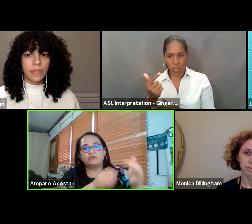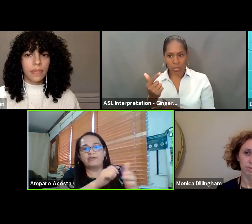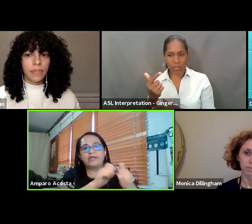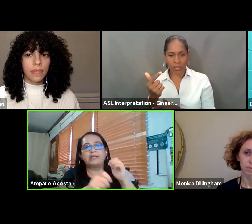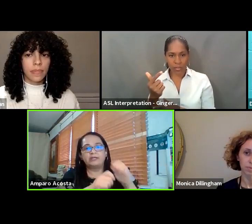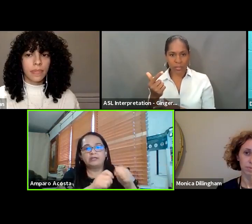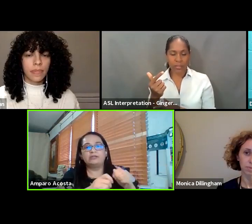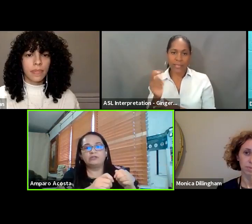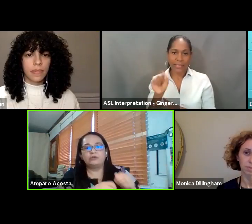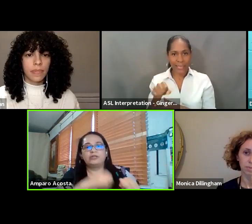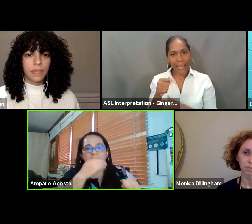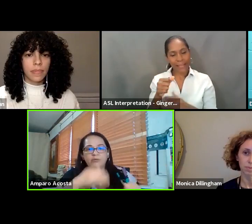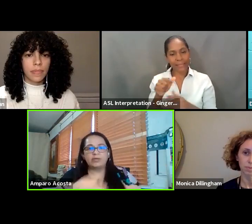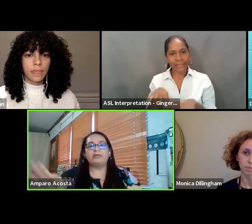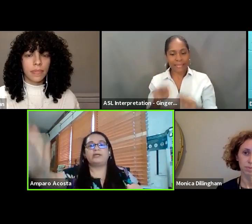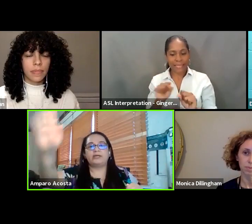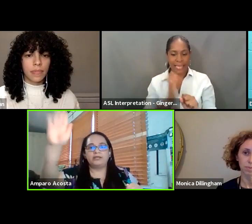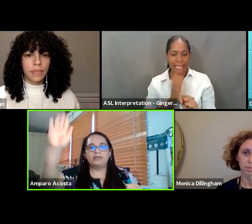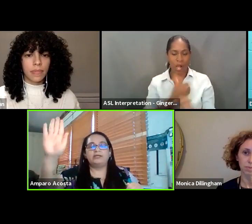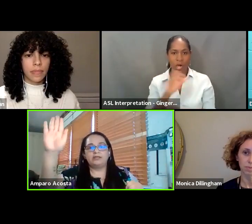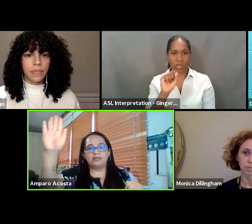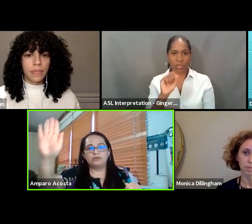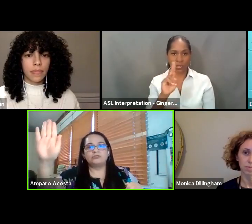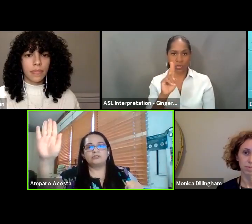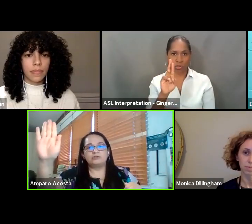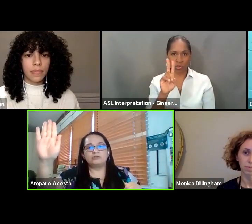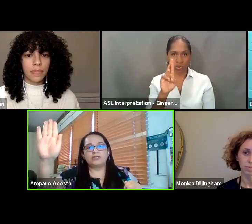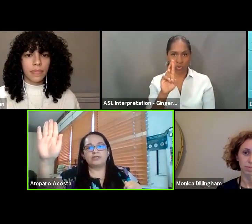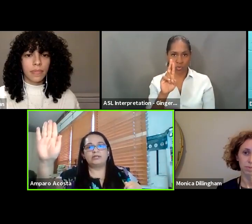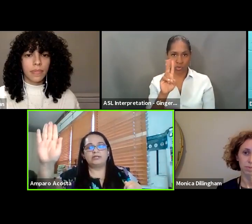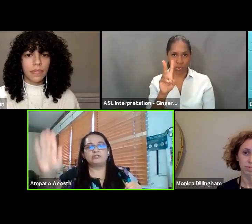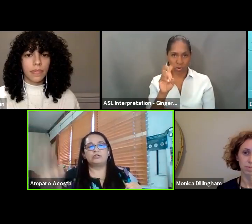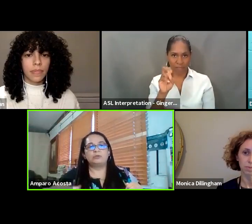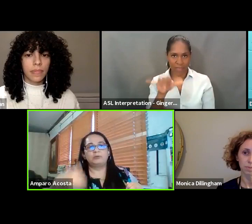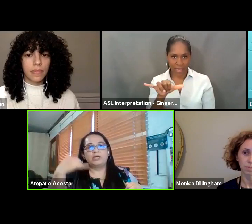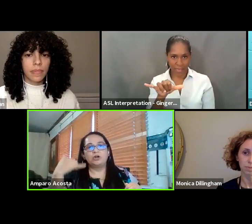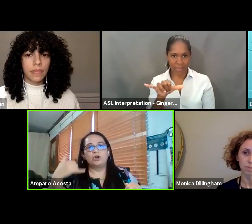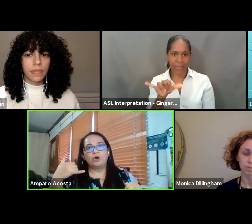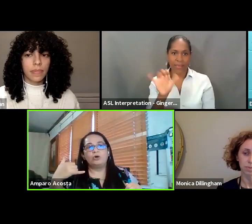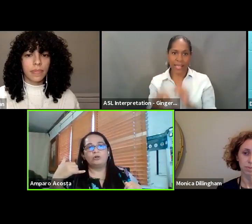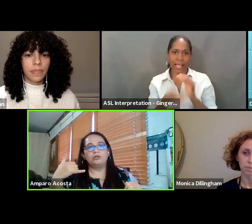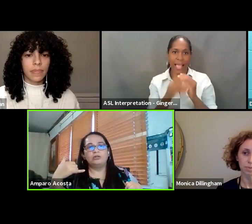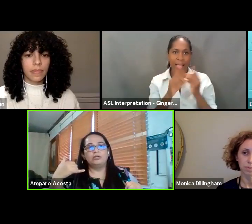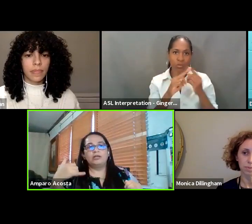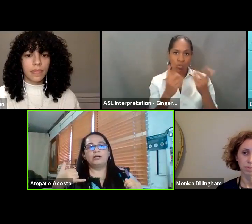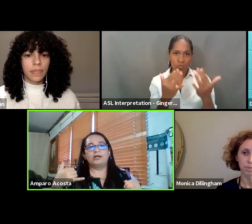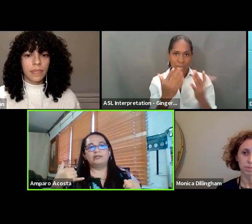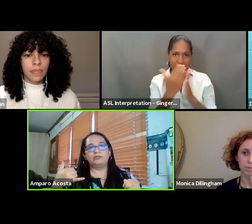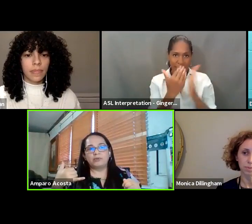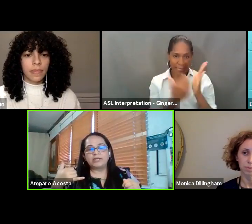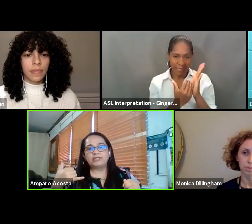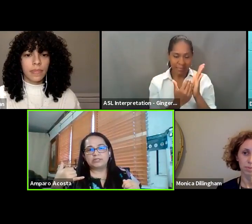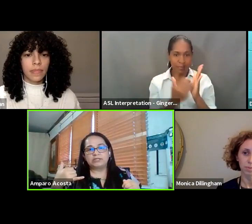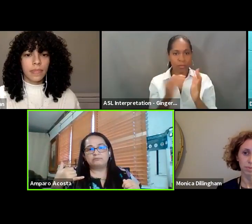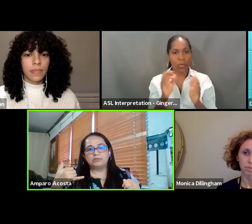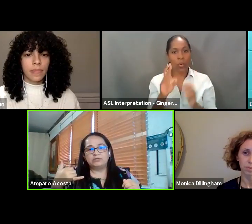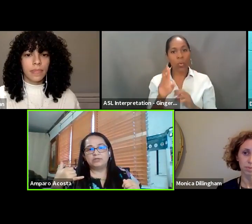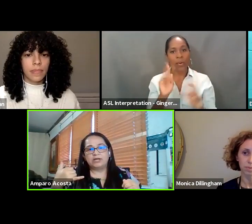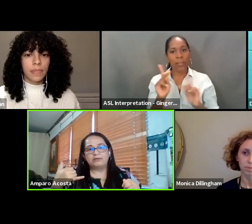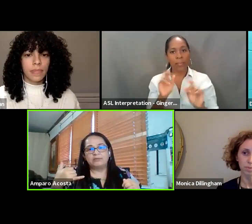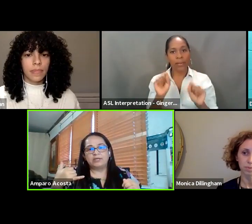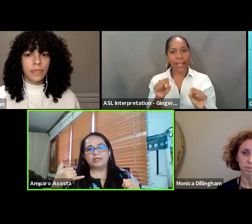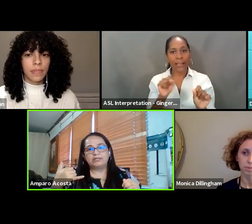little survey, and that way it goes into the waiting list, or people can call the Ready